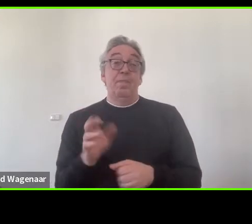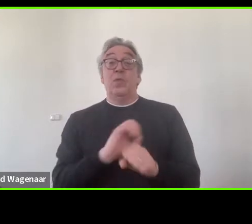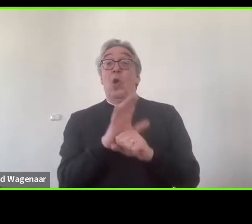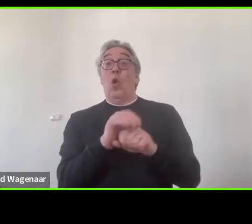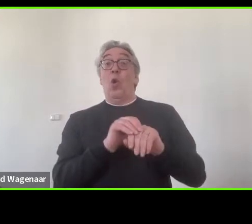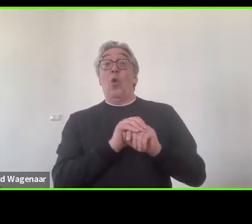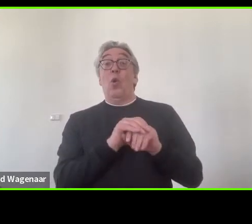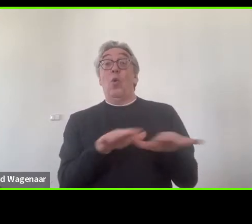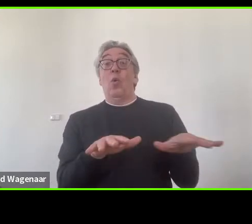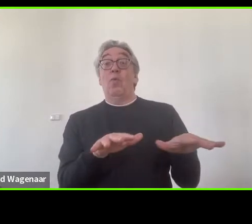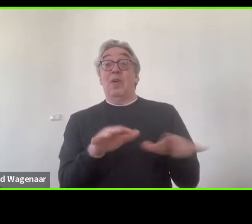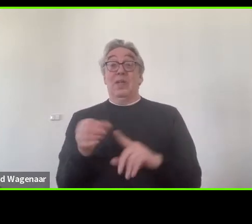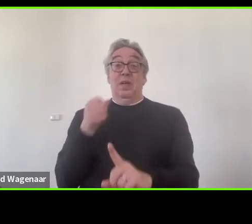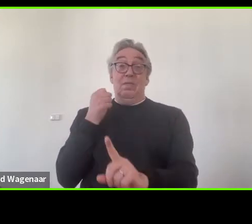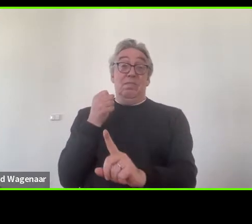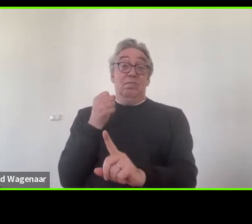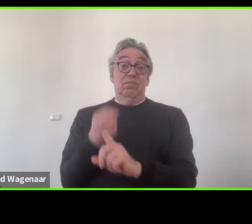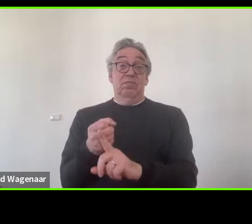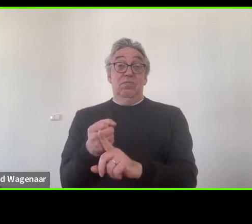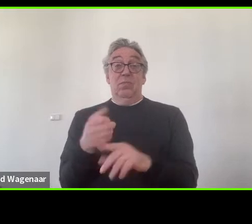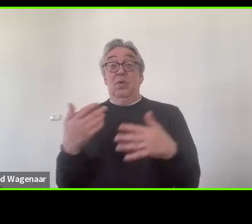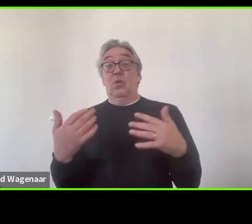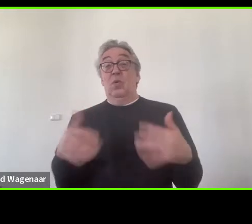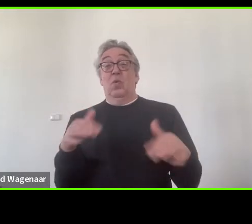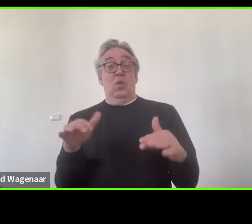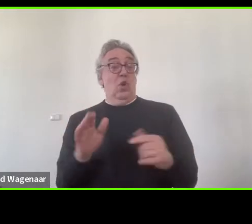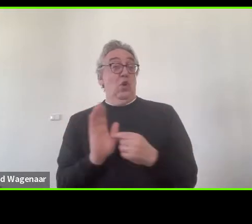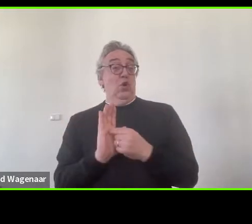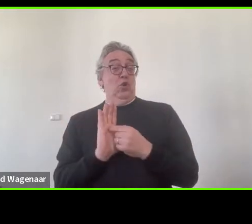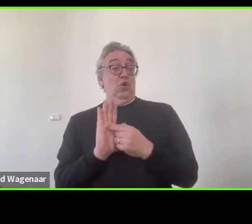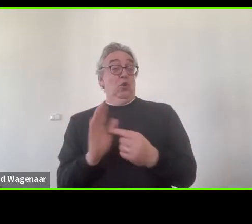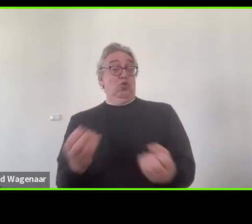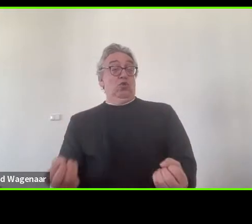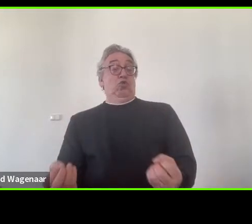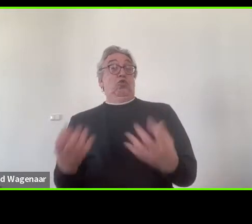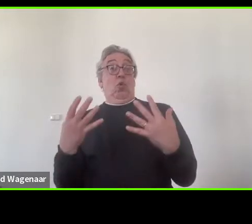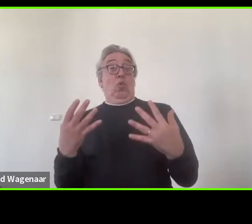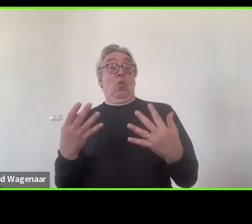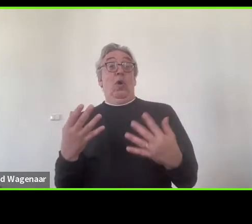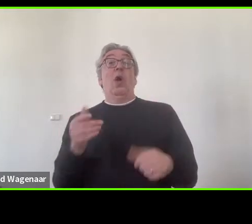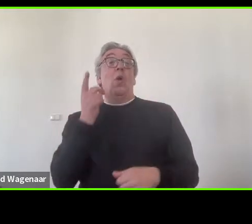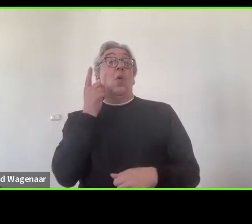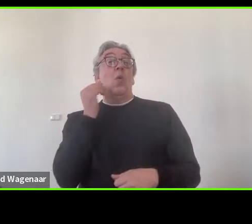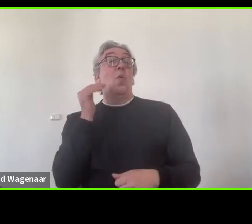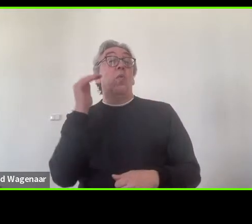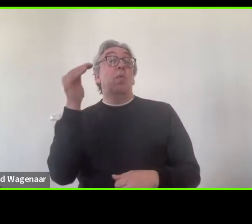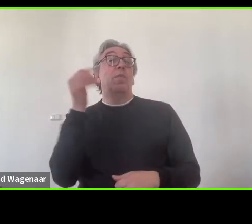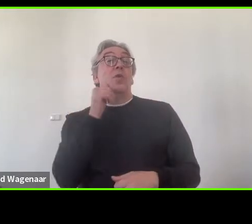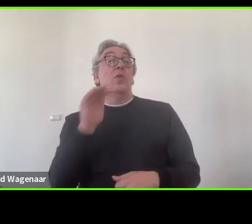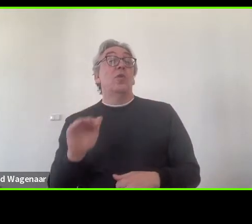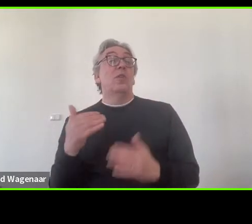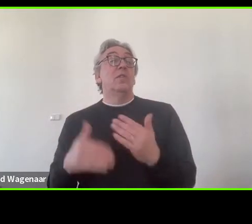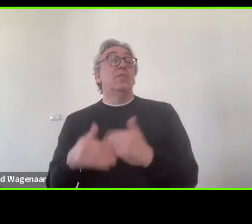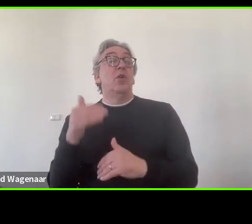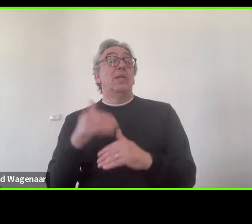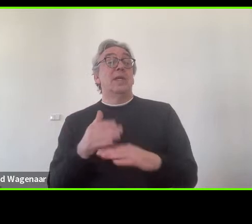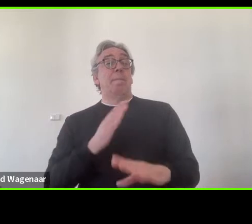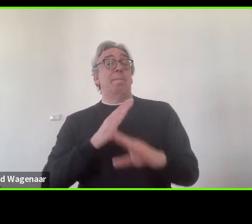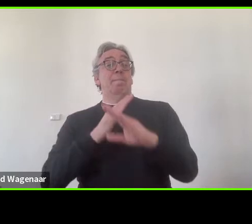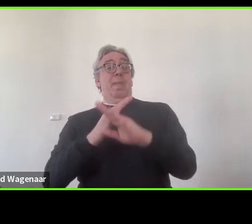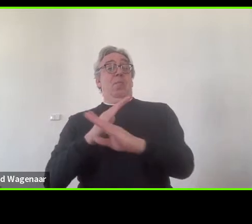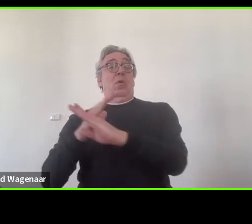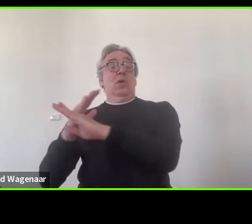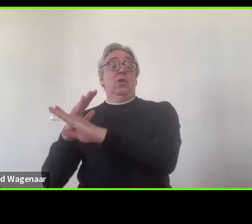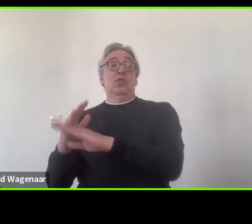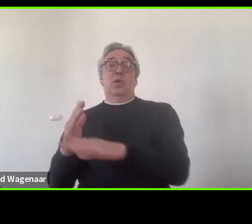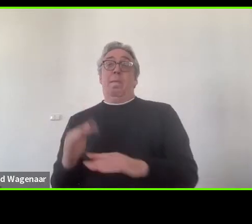pandemic has intensified the overlapping barriers faced by women and girls with disabilities. These are